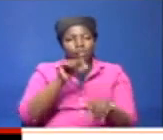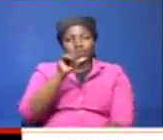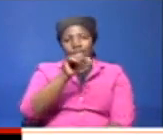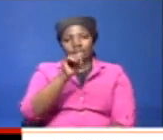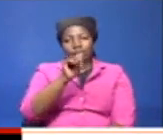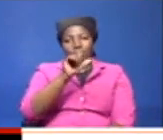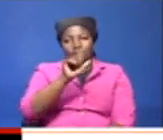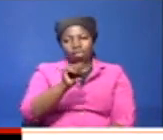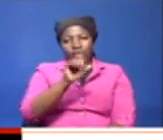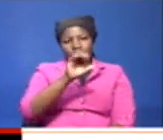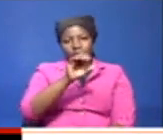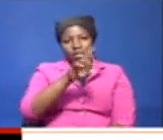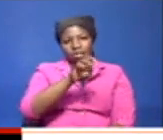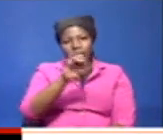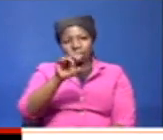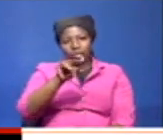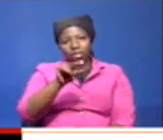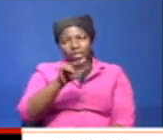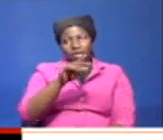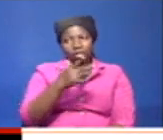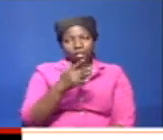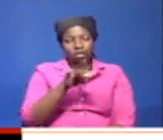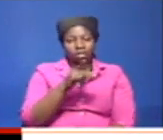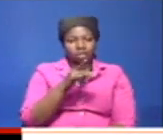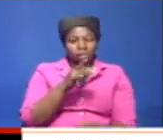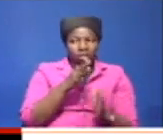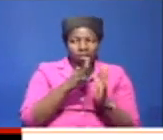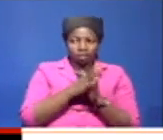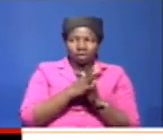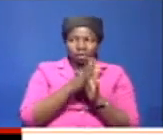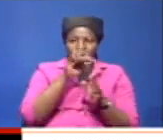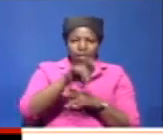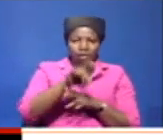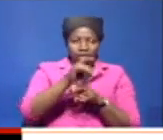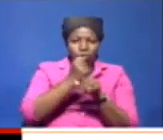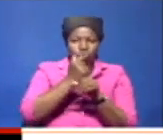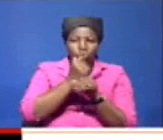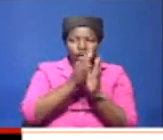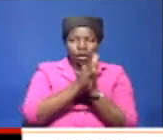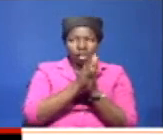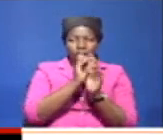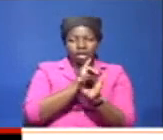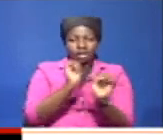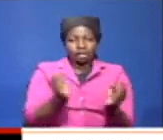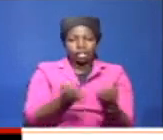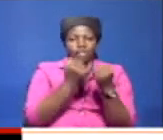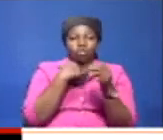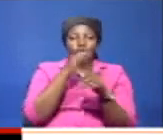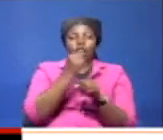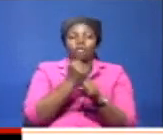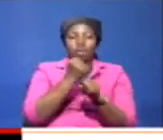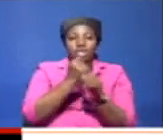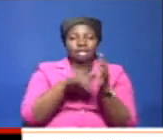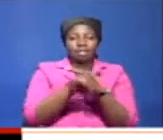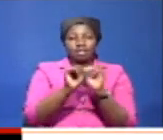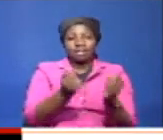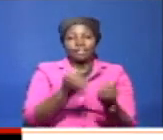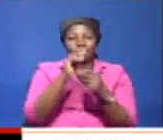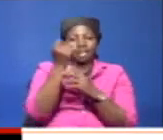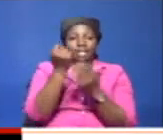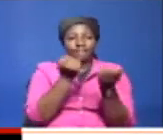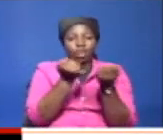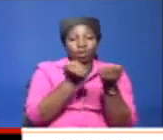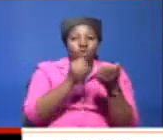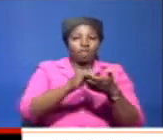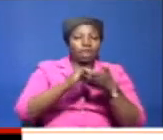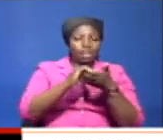has got to do with safety. You've served in the safety commission of the Kenya Motorsport Federation. Tell us just the correct procedure around that